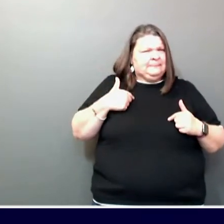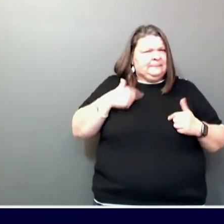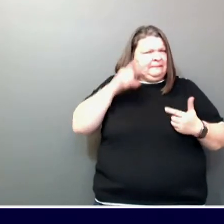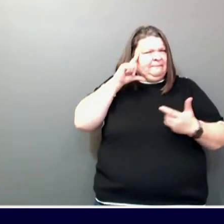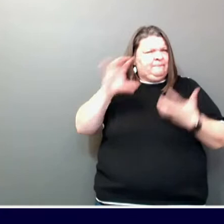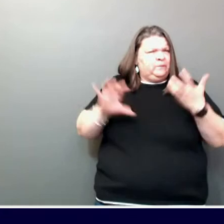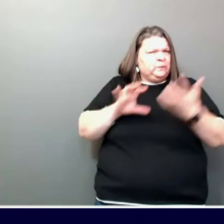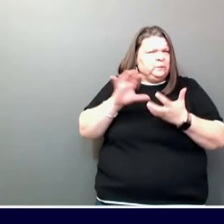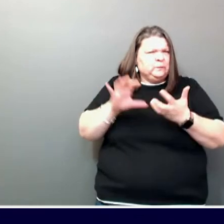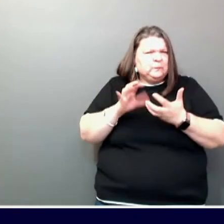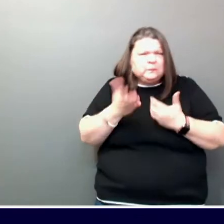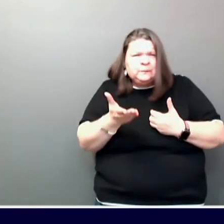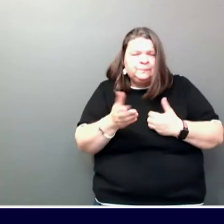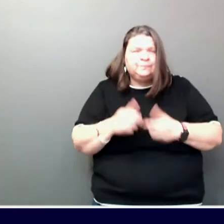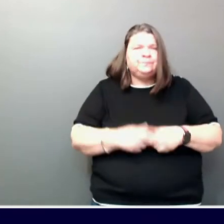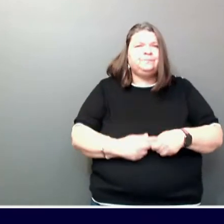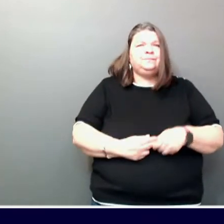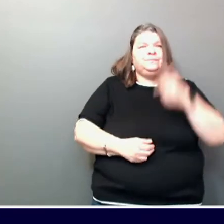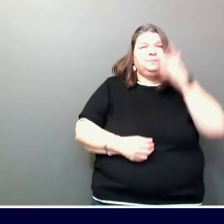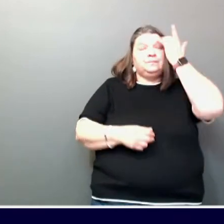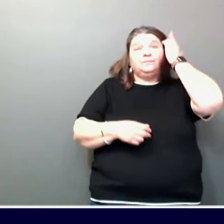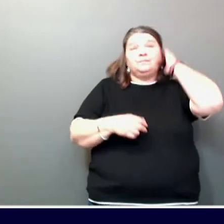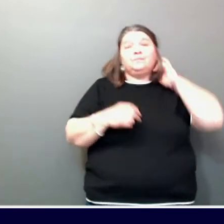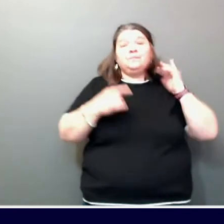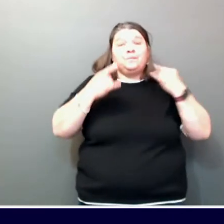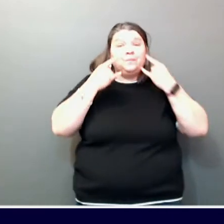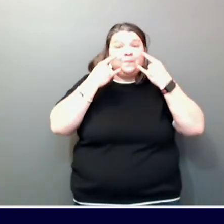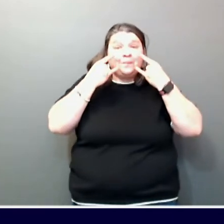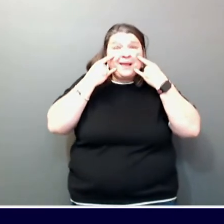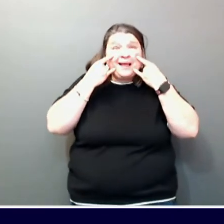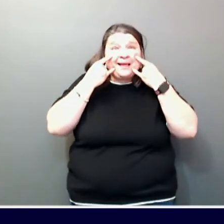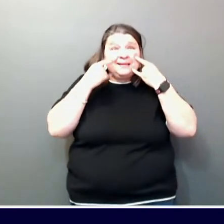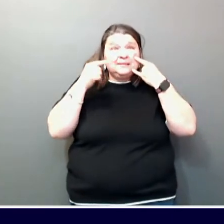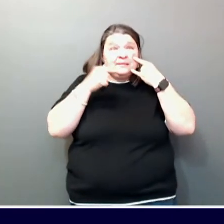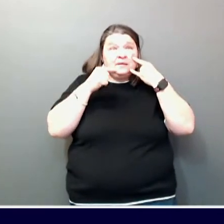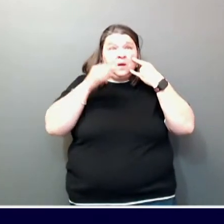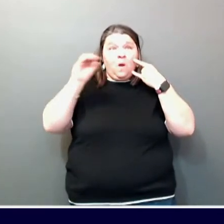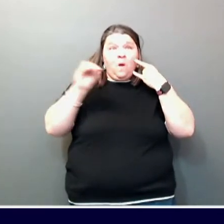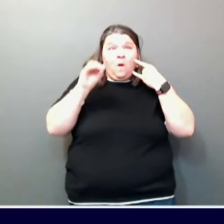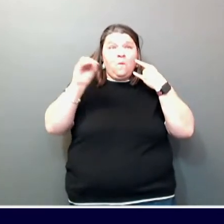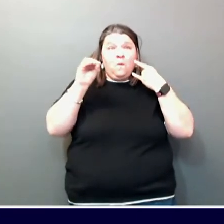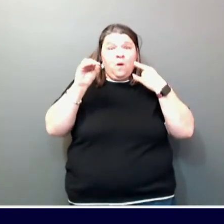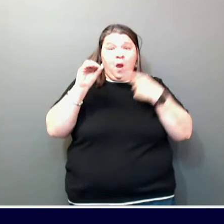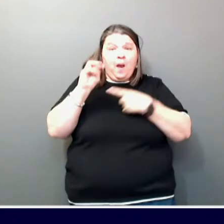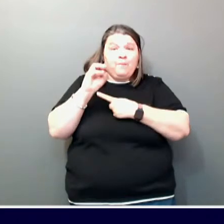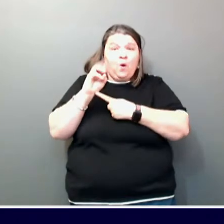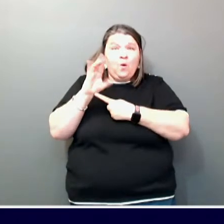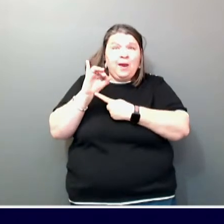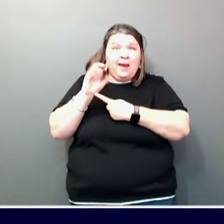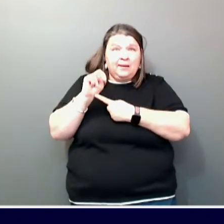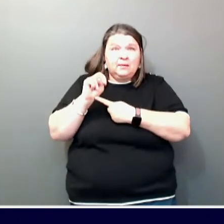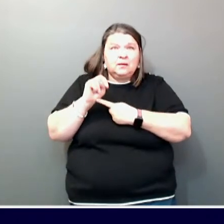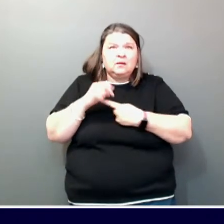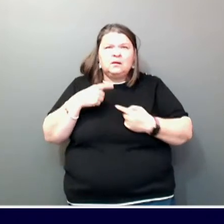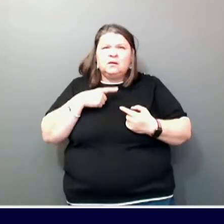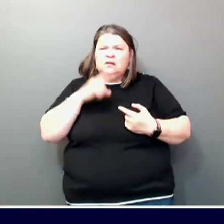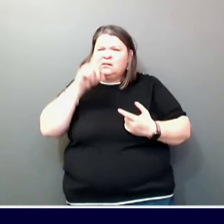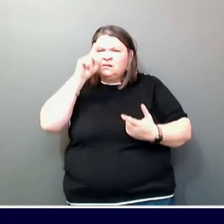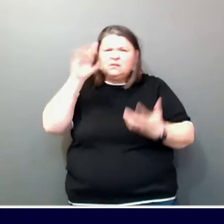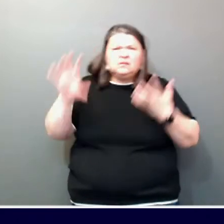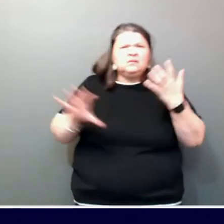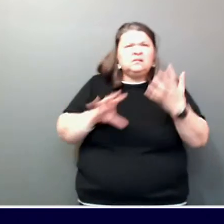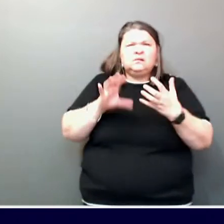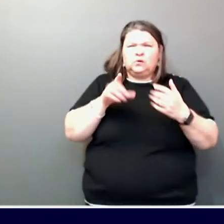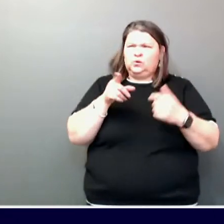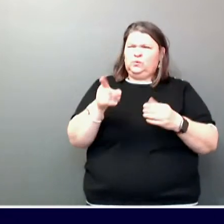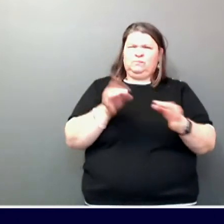It has to do with masking and Omicron. When you were talking about the contact tracing in schools, you were saying that the Omicron variant spreads so quickly